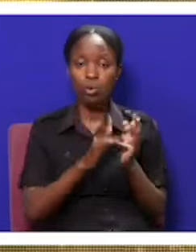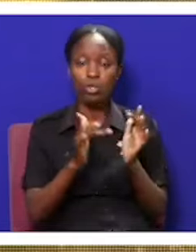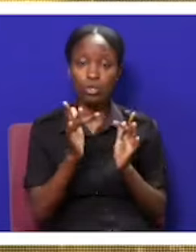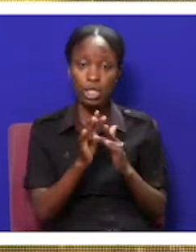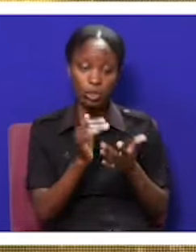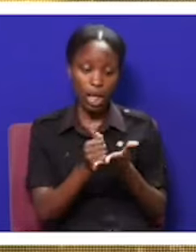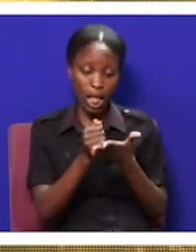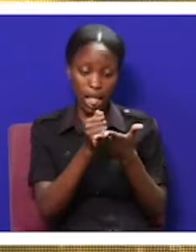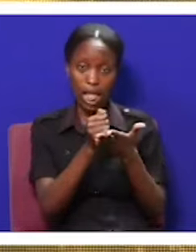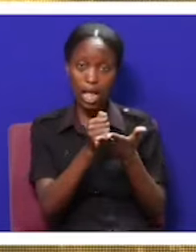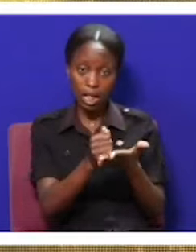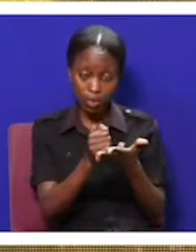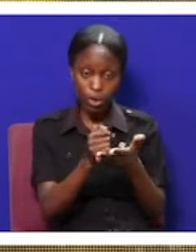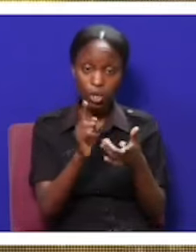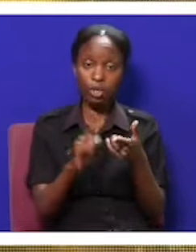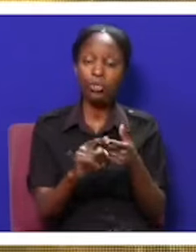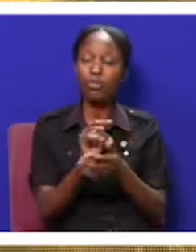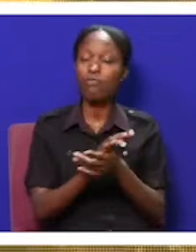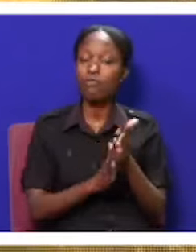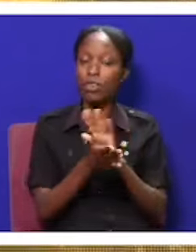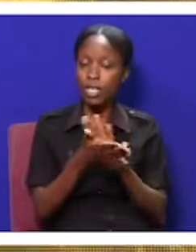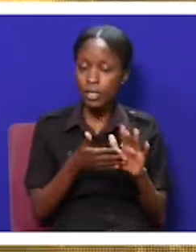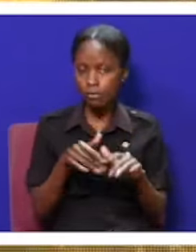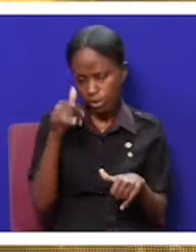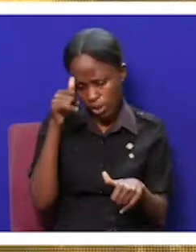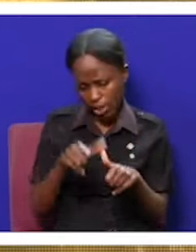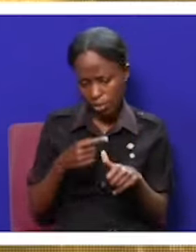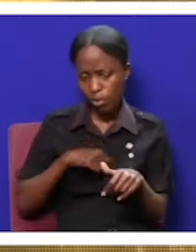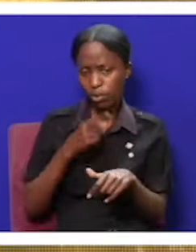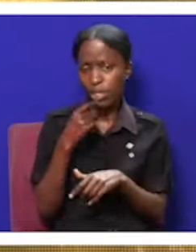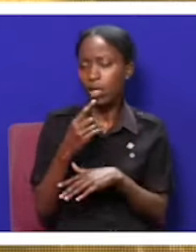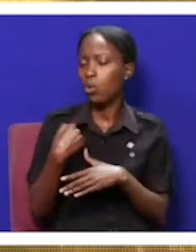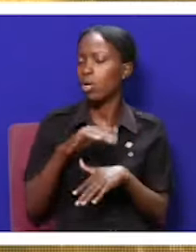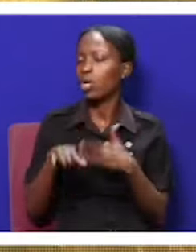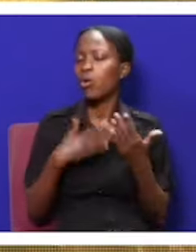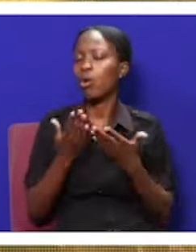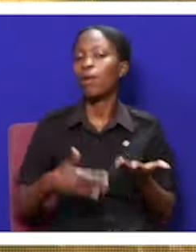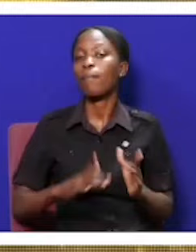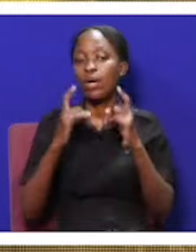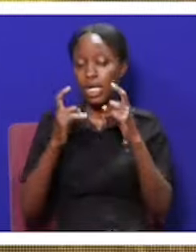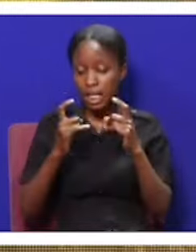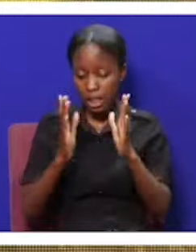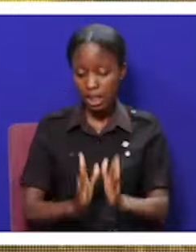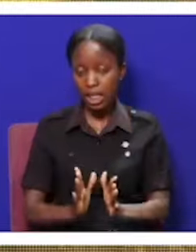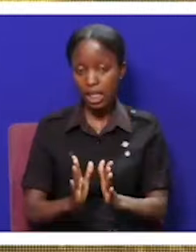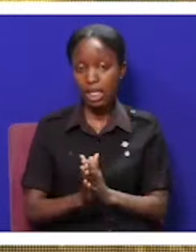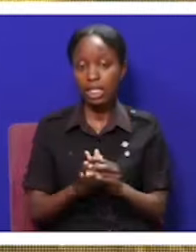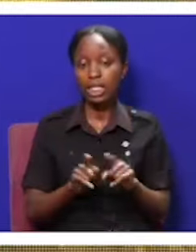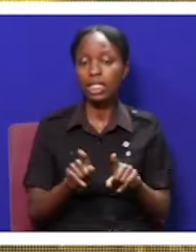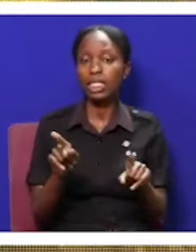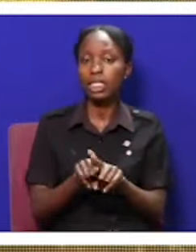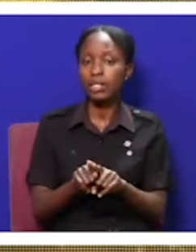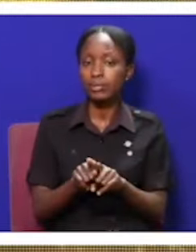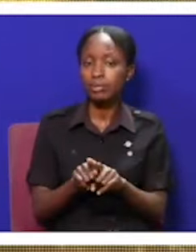allows you or gives you the strength to forgive. Remember, we've said we are born sinners. We are naturally sinners. So our nature is